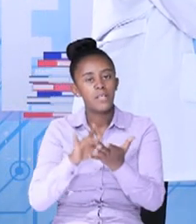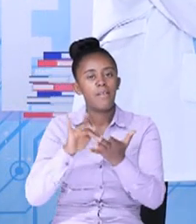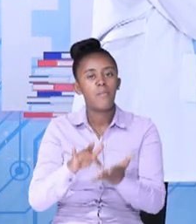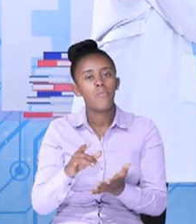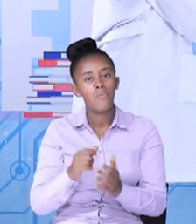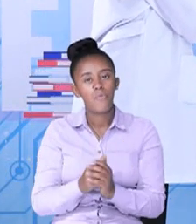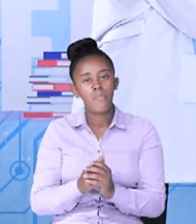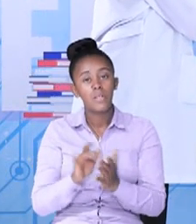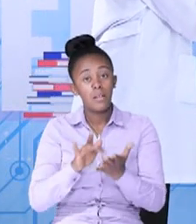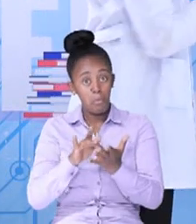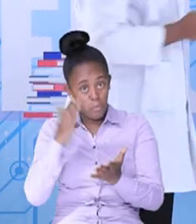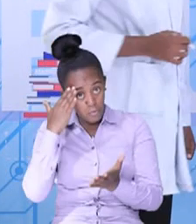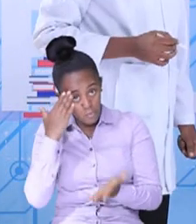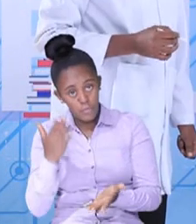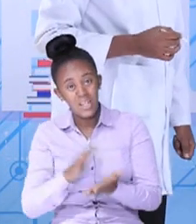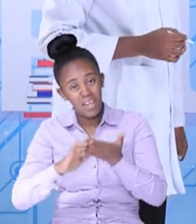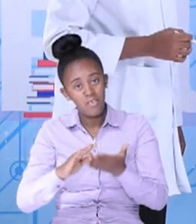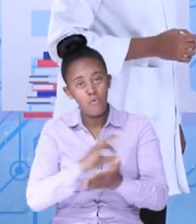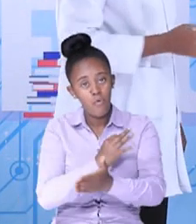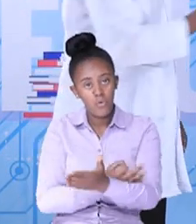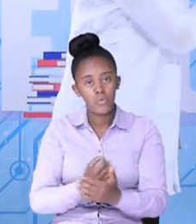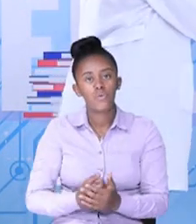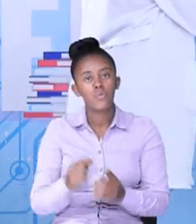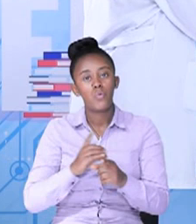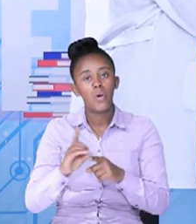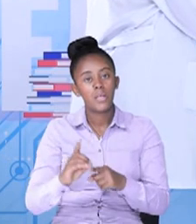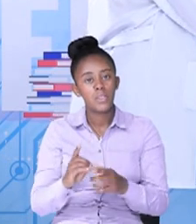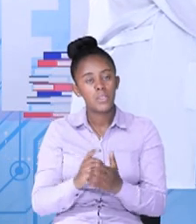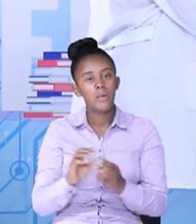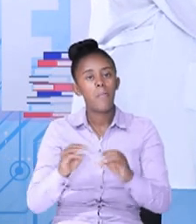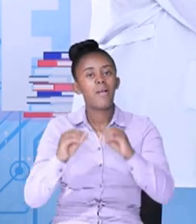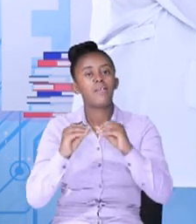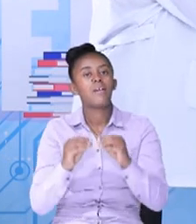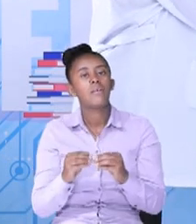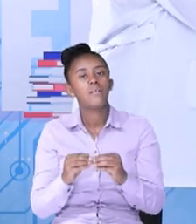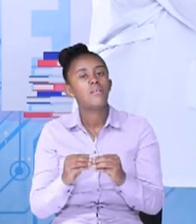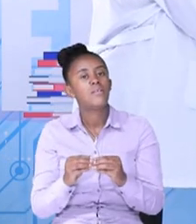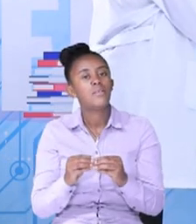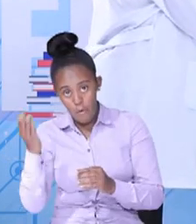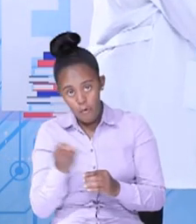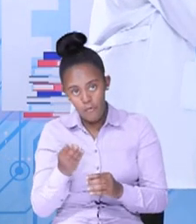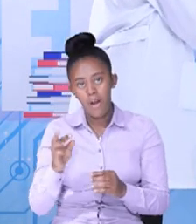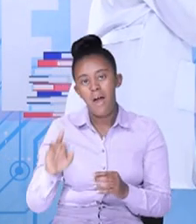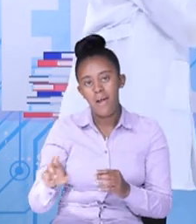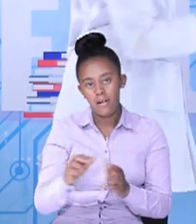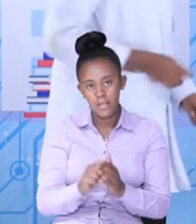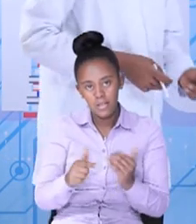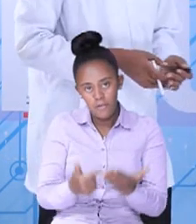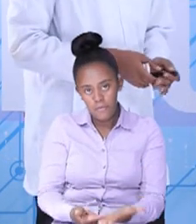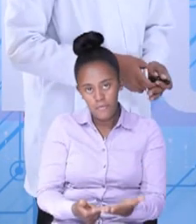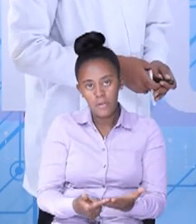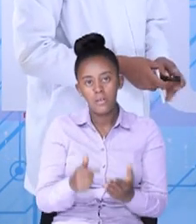centripetal force, we know that centripetal force is the net force acting towards the center, and mathematically given as mv squared